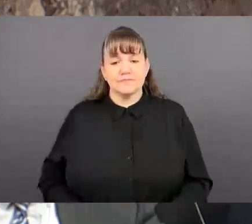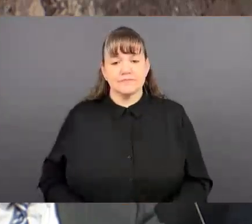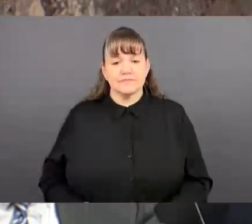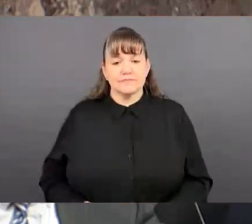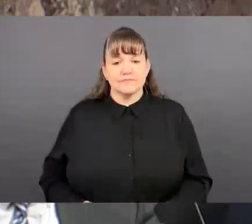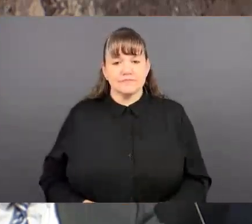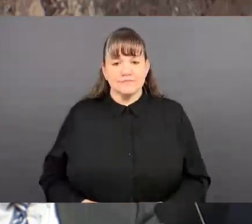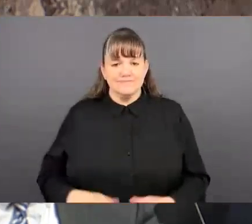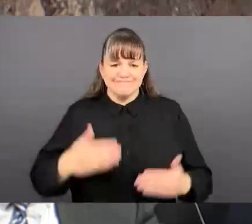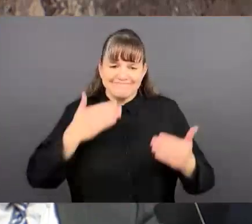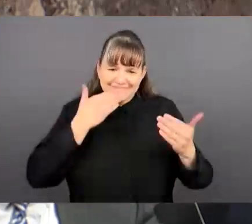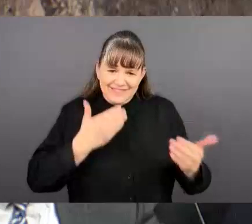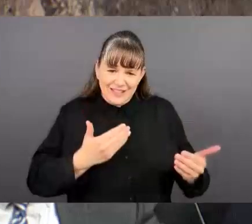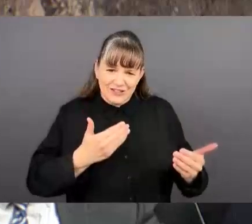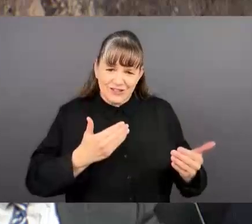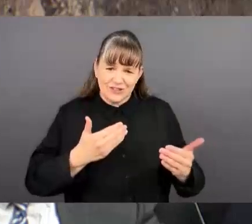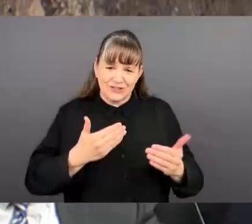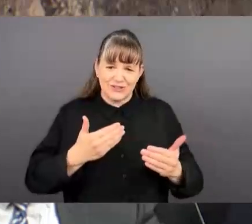spending time with.